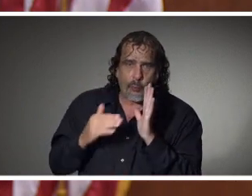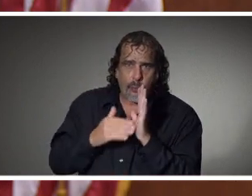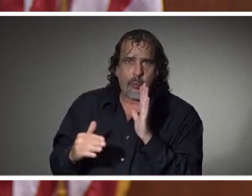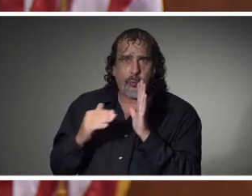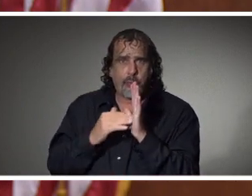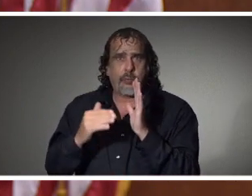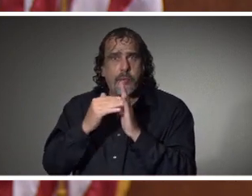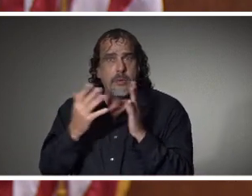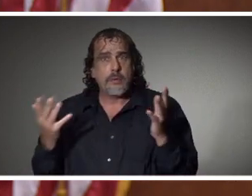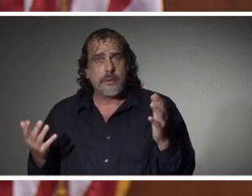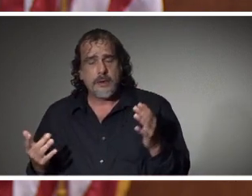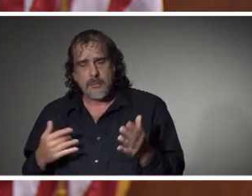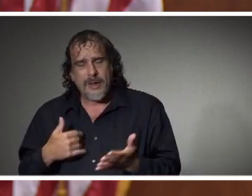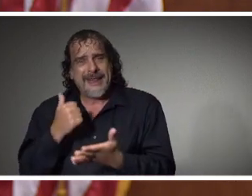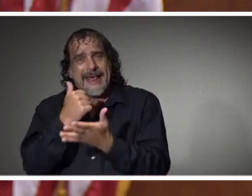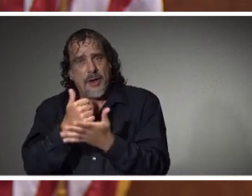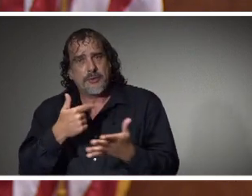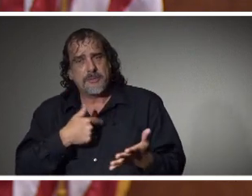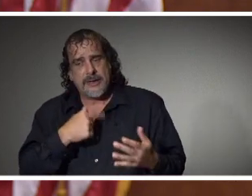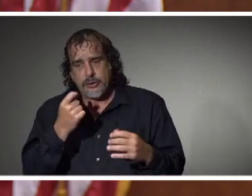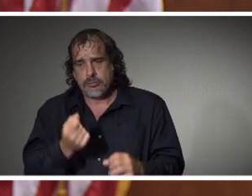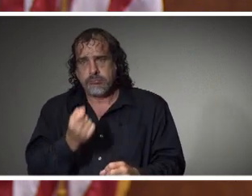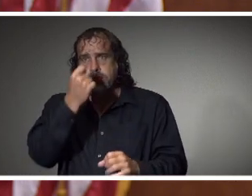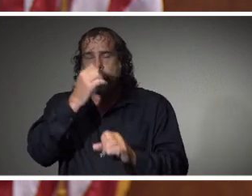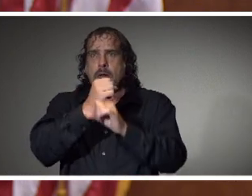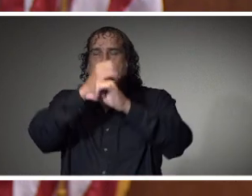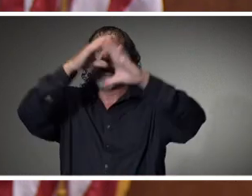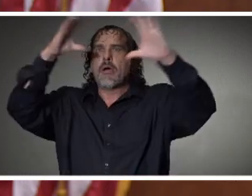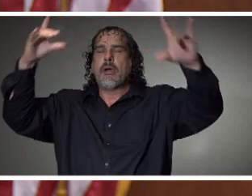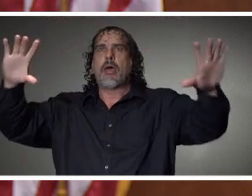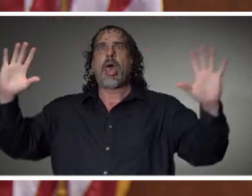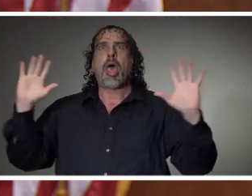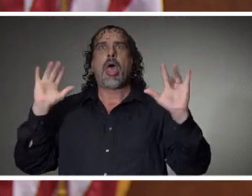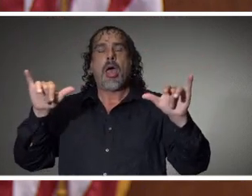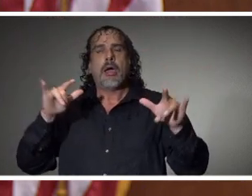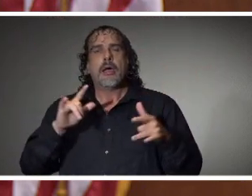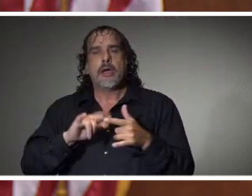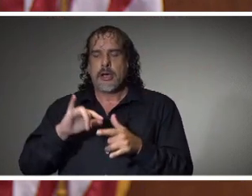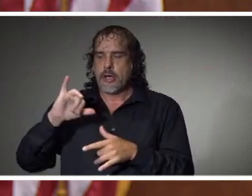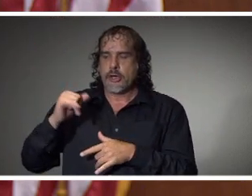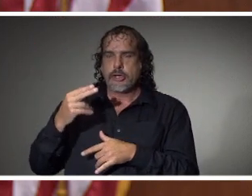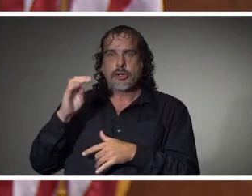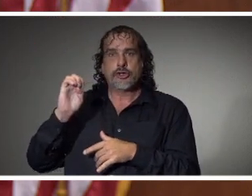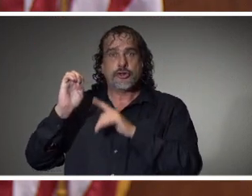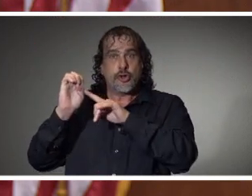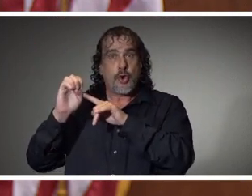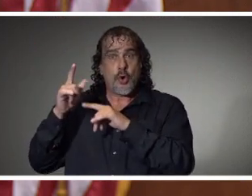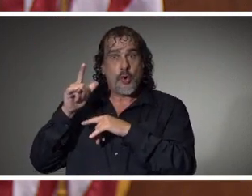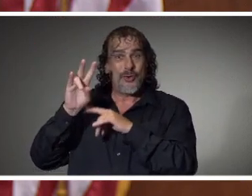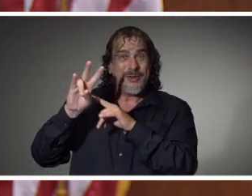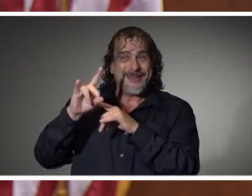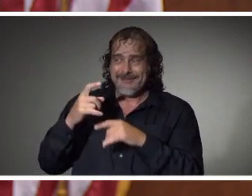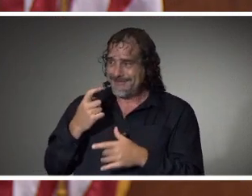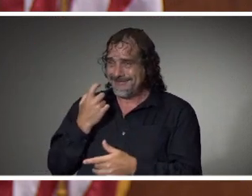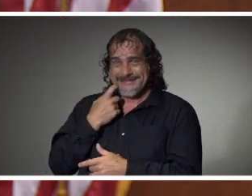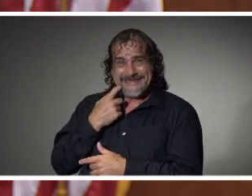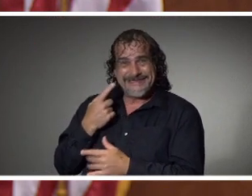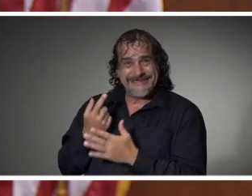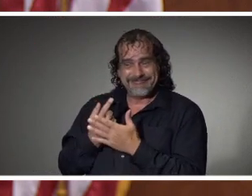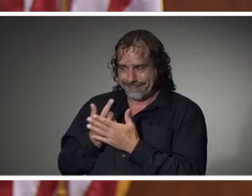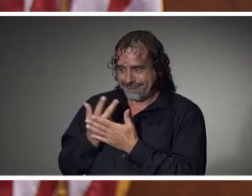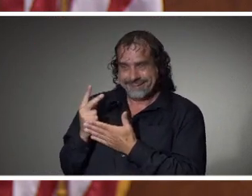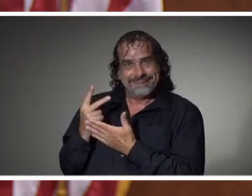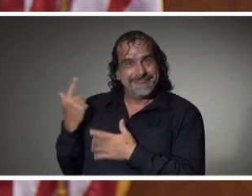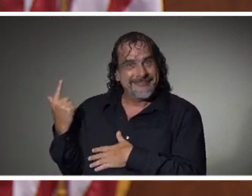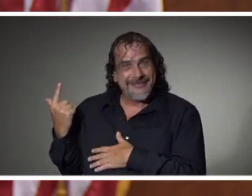least understand, and I hope it'll help you. June 27th was not that long ago. It was not that